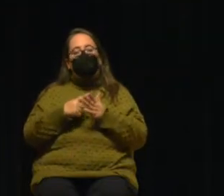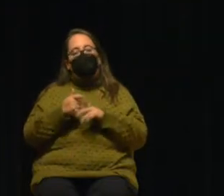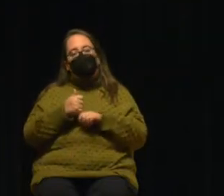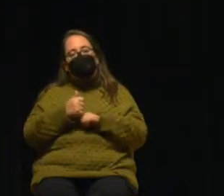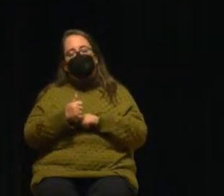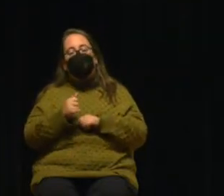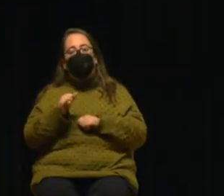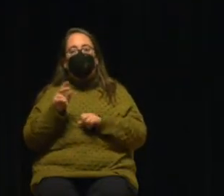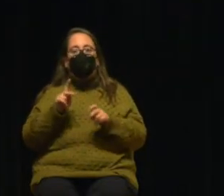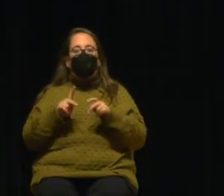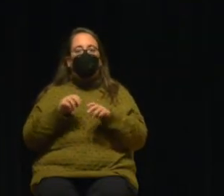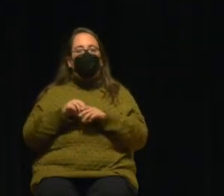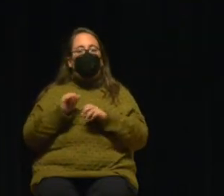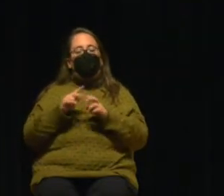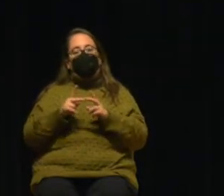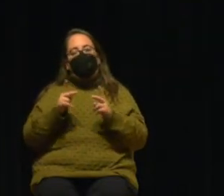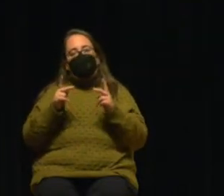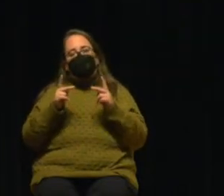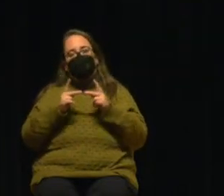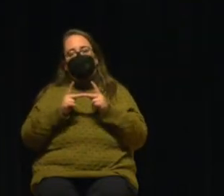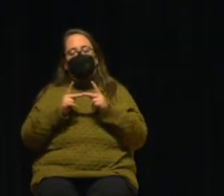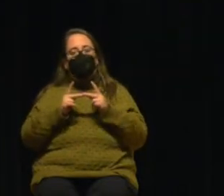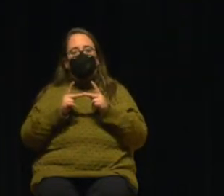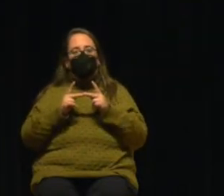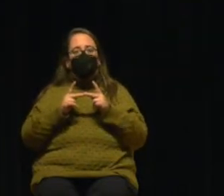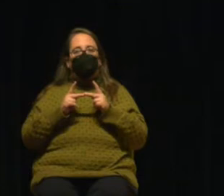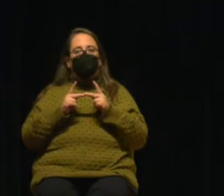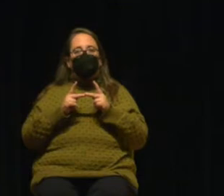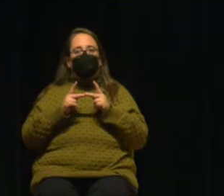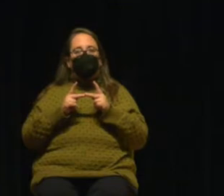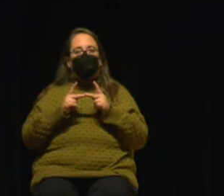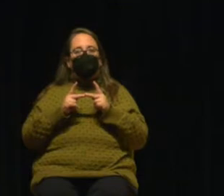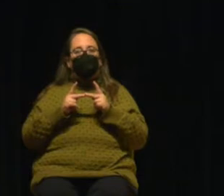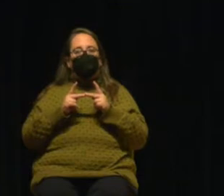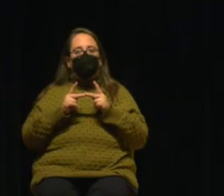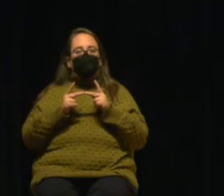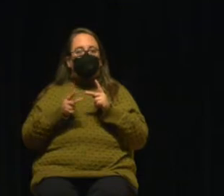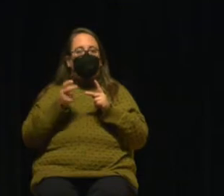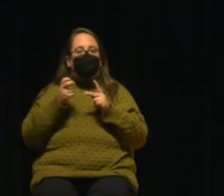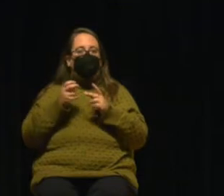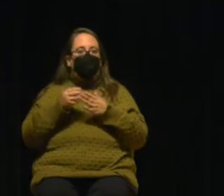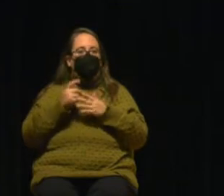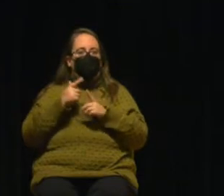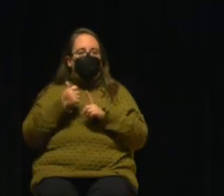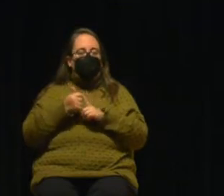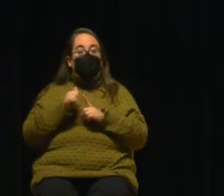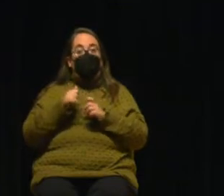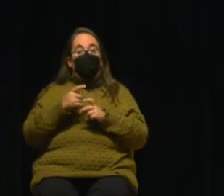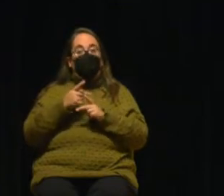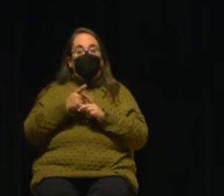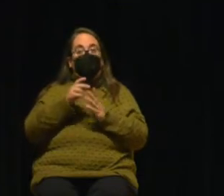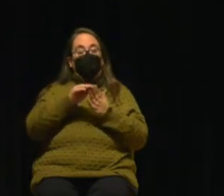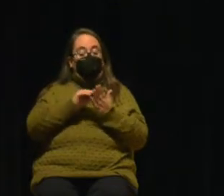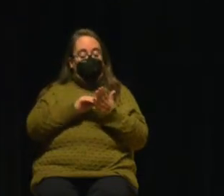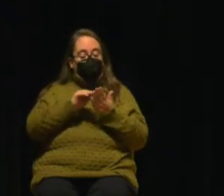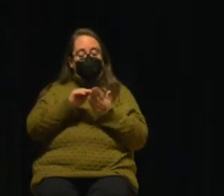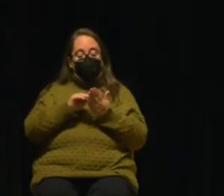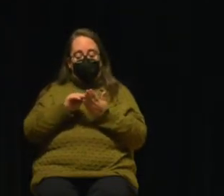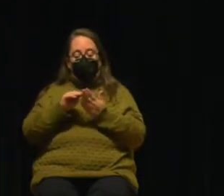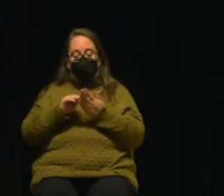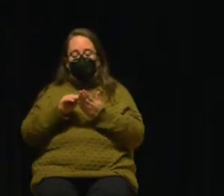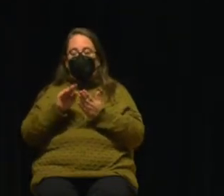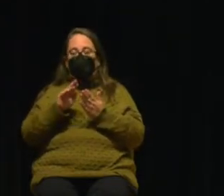that people in this sort of position were appropriating this money for themselves. And by keeping these careful records, Still was able